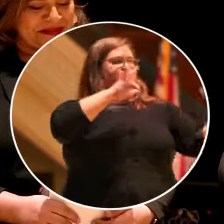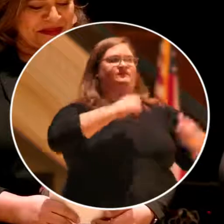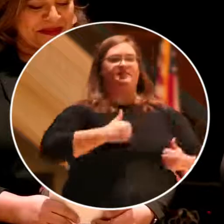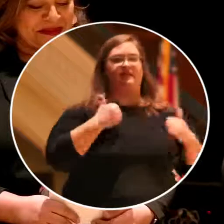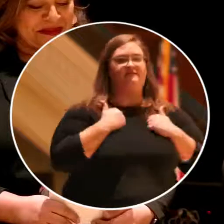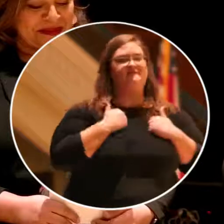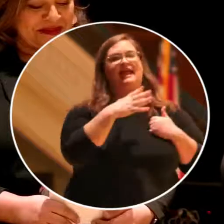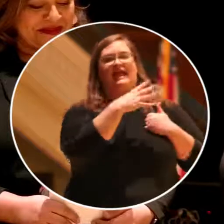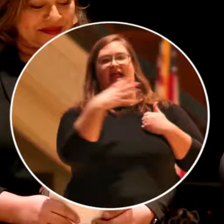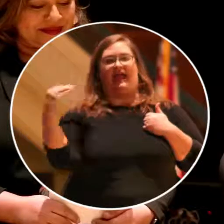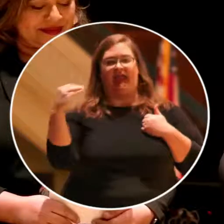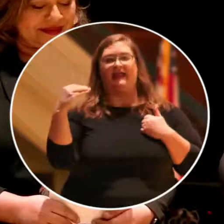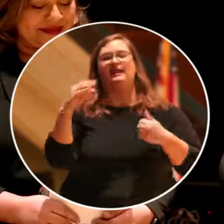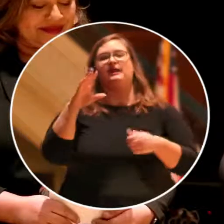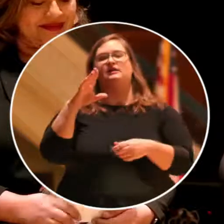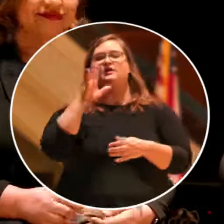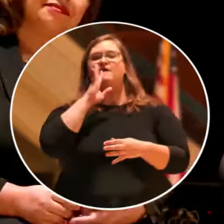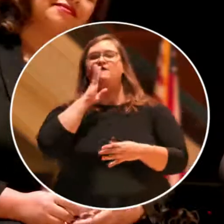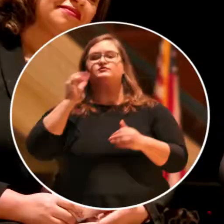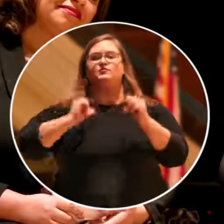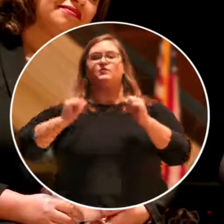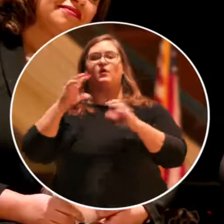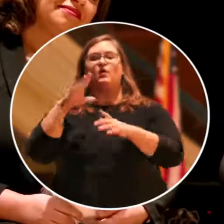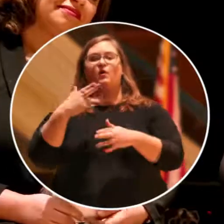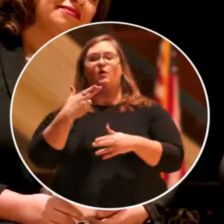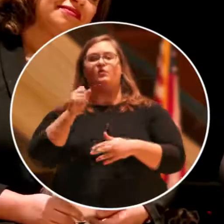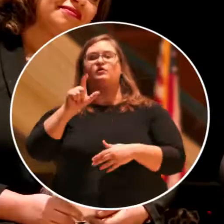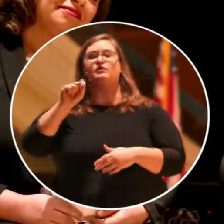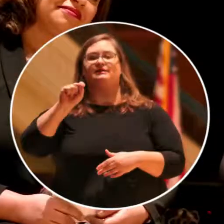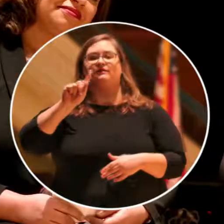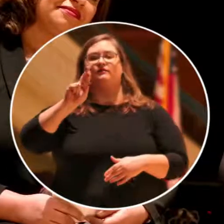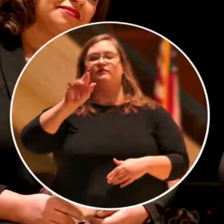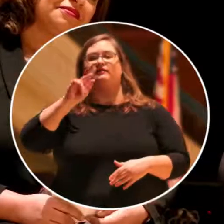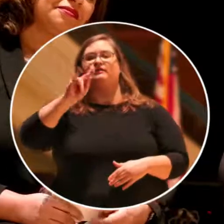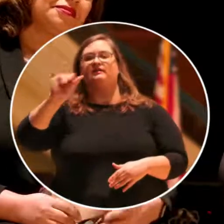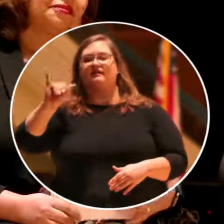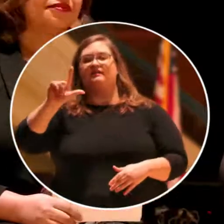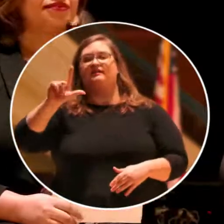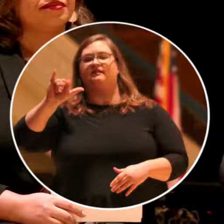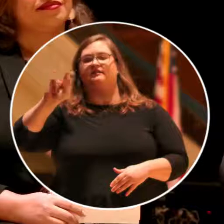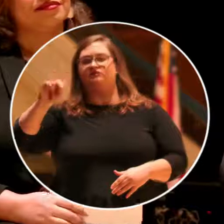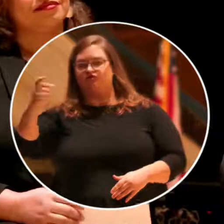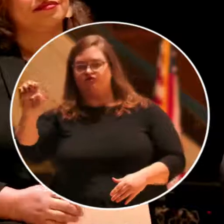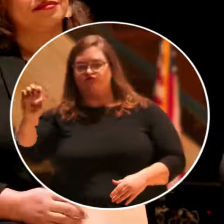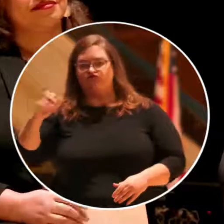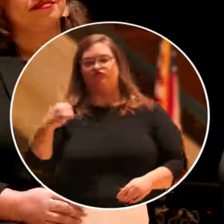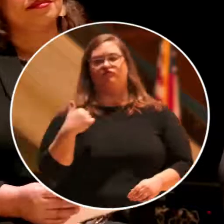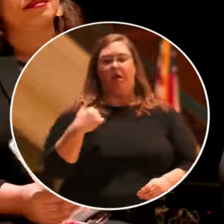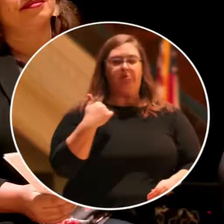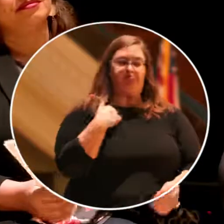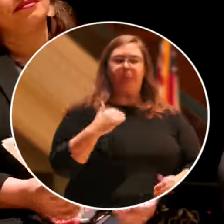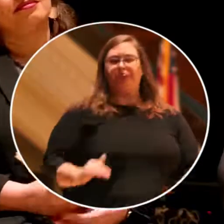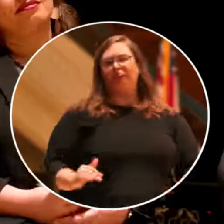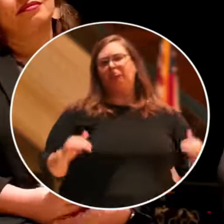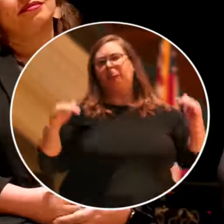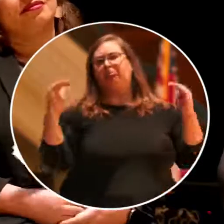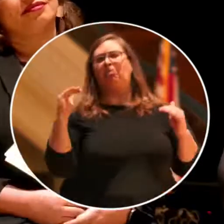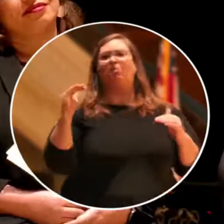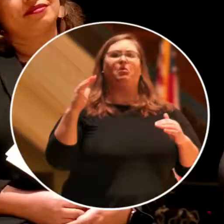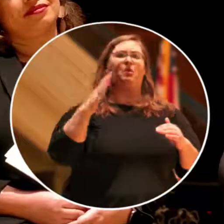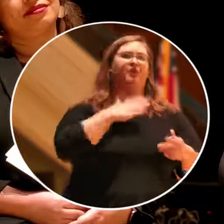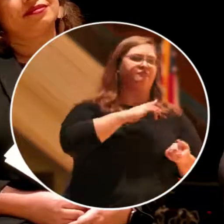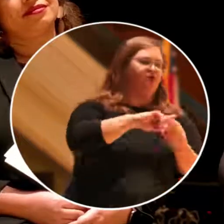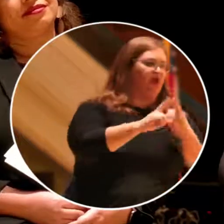Before I gave birth, not a single one of my friends who'd had kids had told me their birth story. My mom had